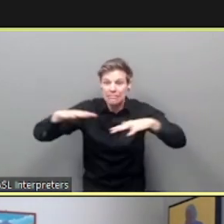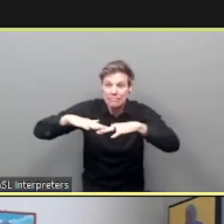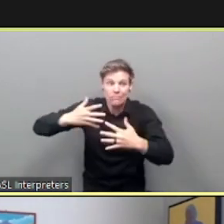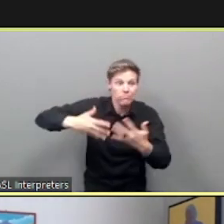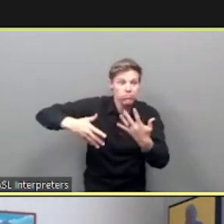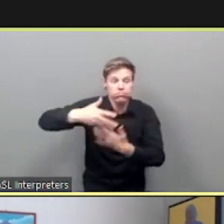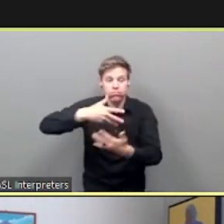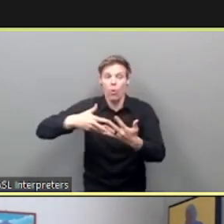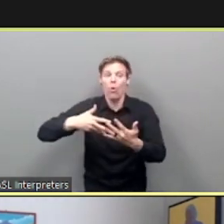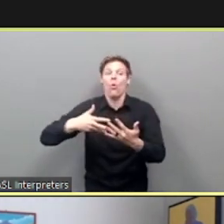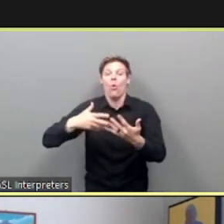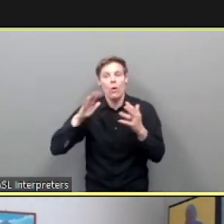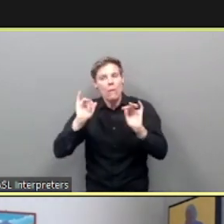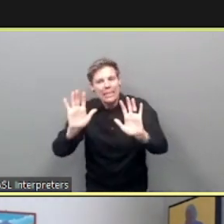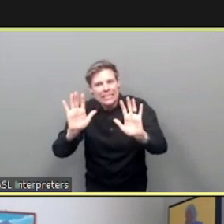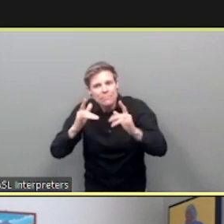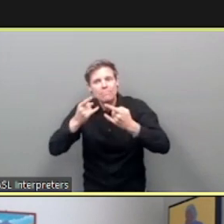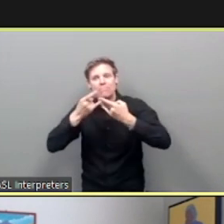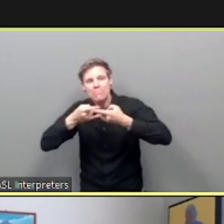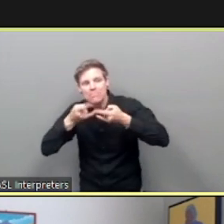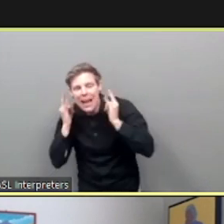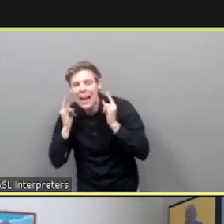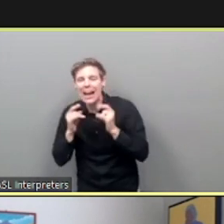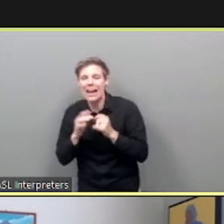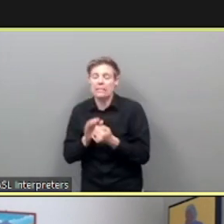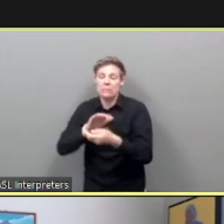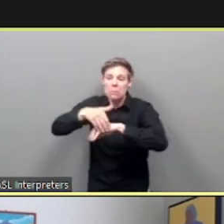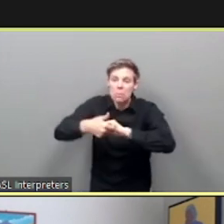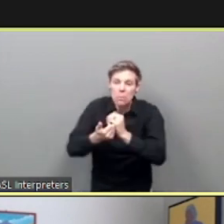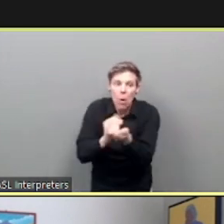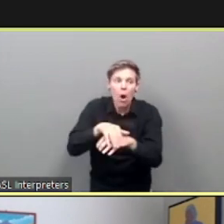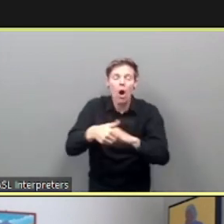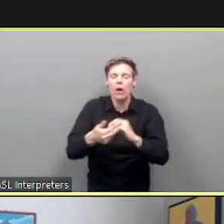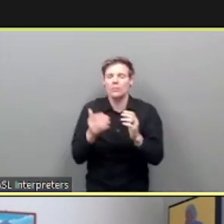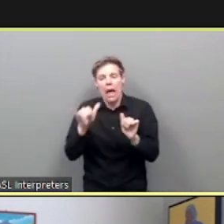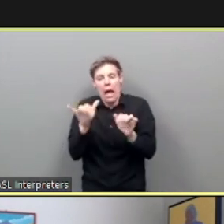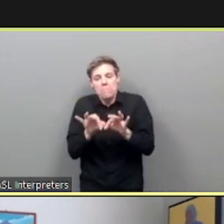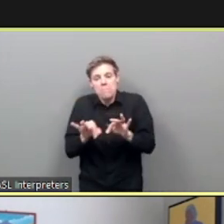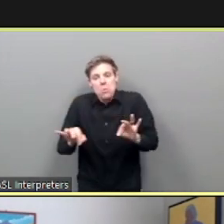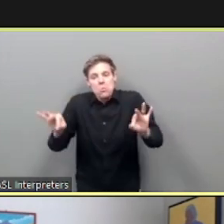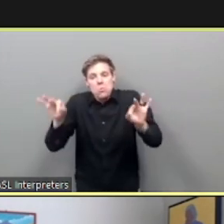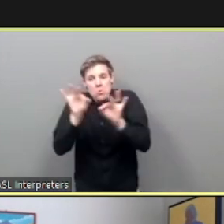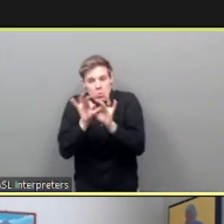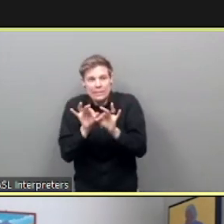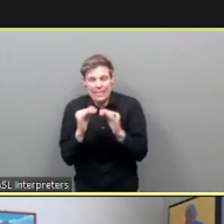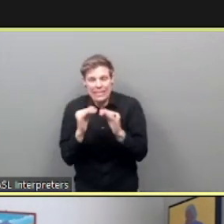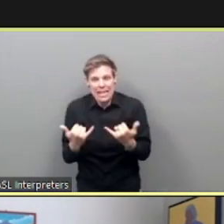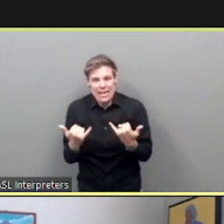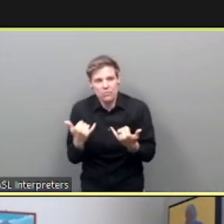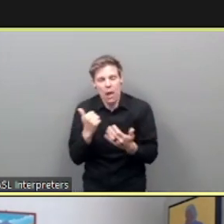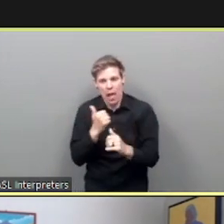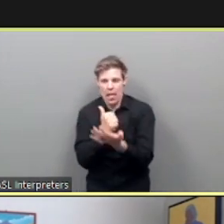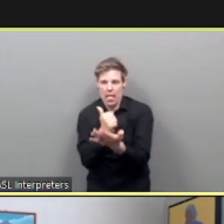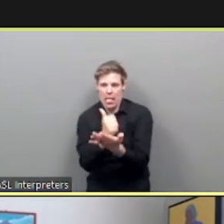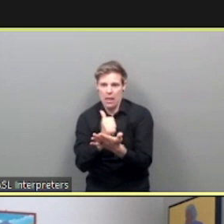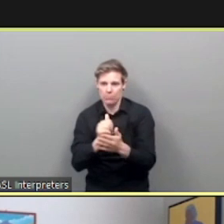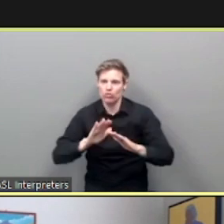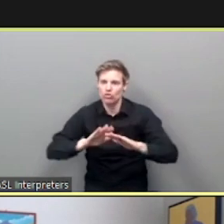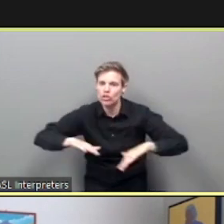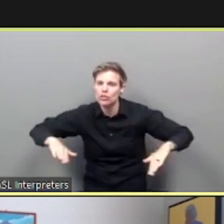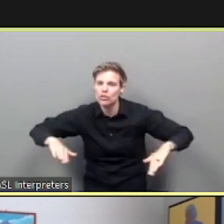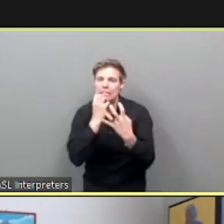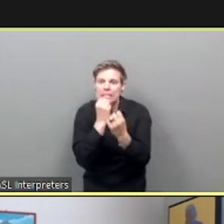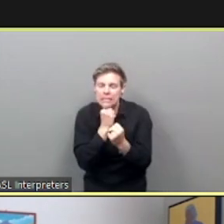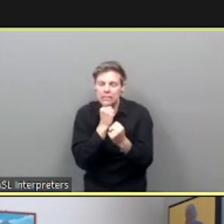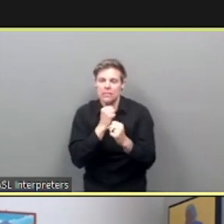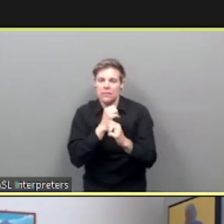schools, we feel is absolutely critical to continue to help us protect children. And I think, as